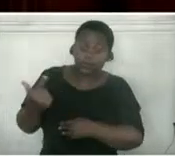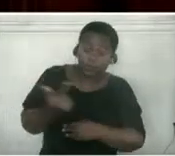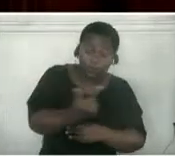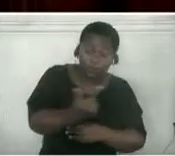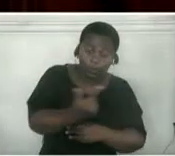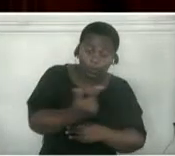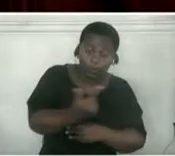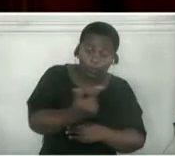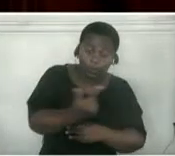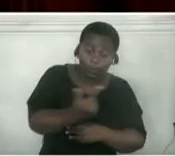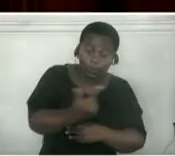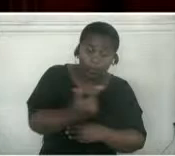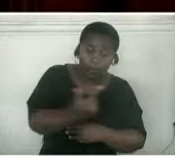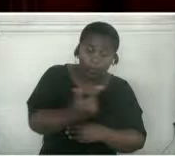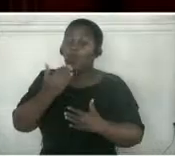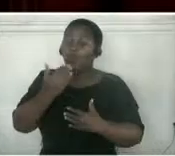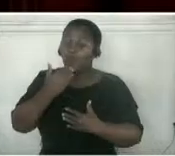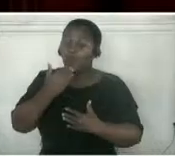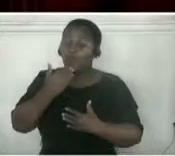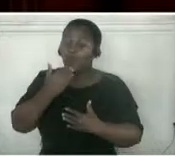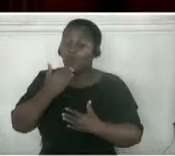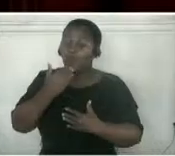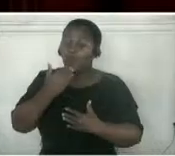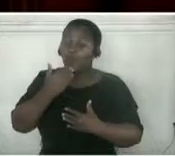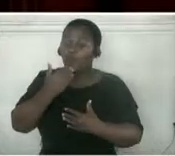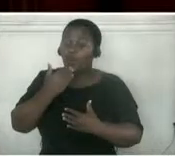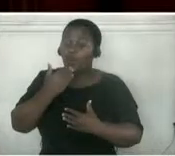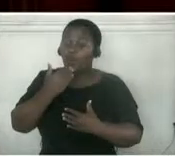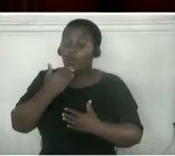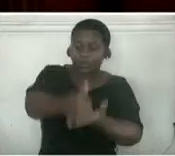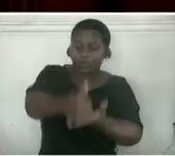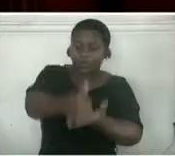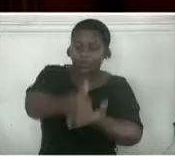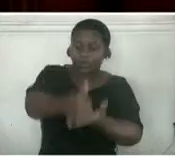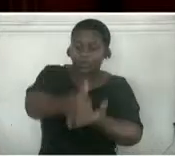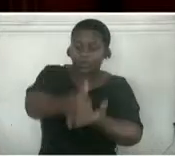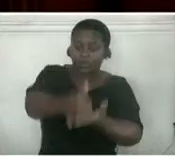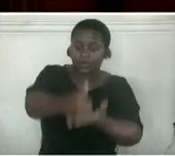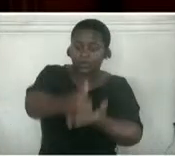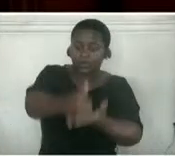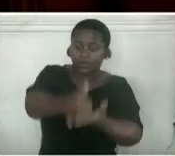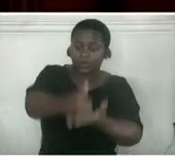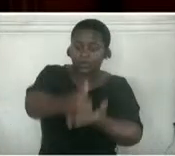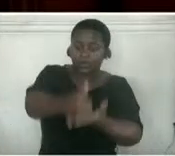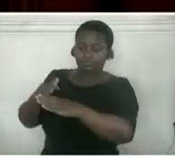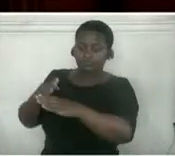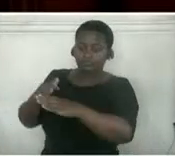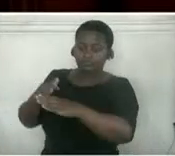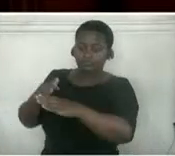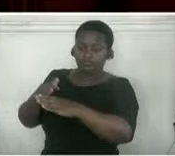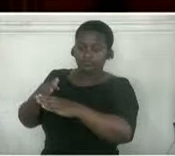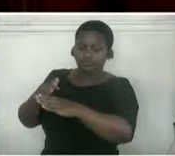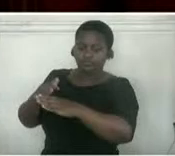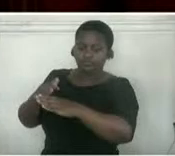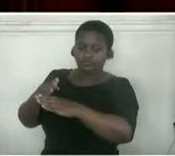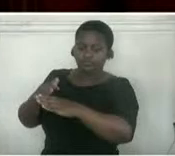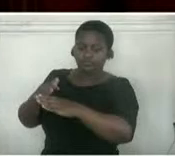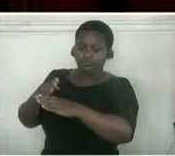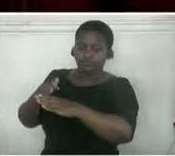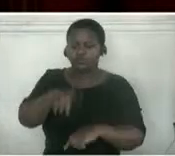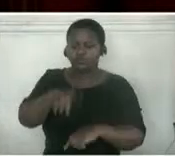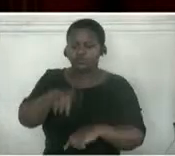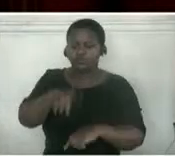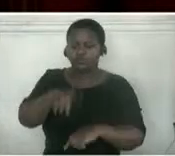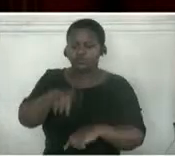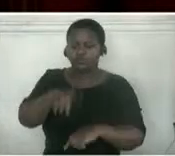those who are part of assisting us in the fight against COVID-19. As of the 23rd February